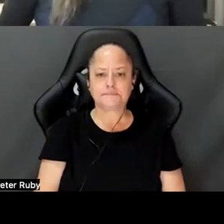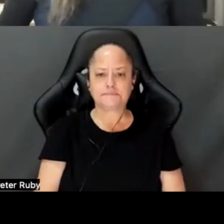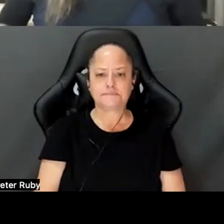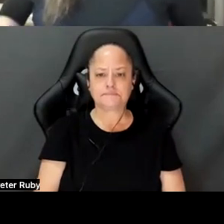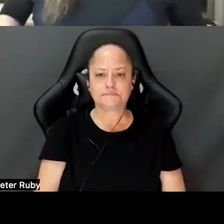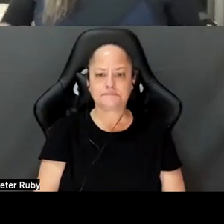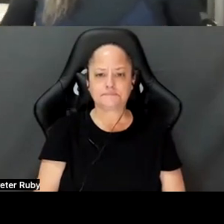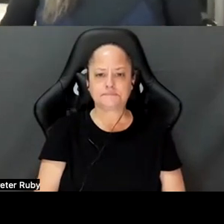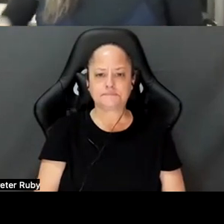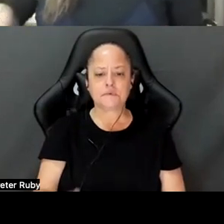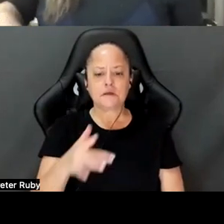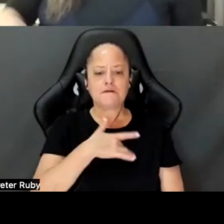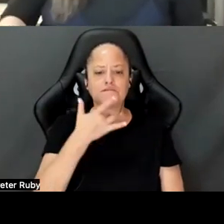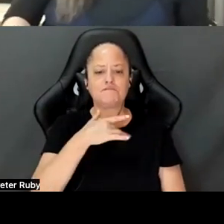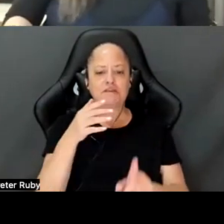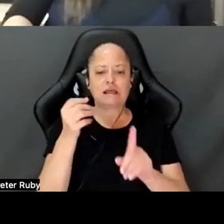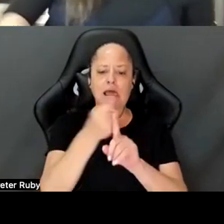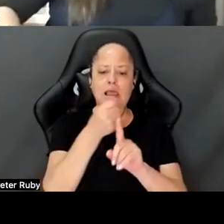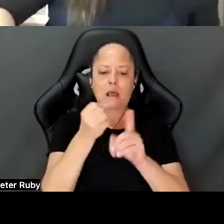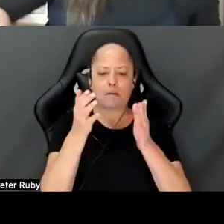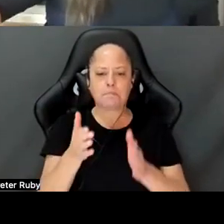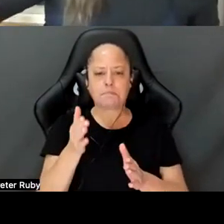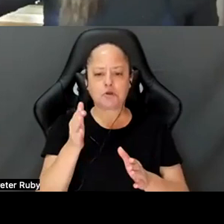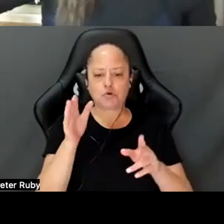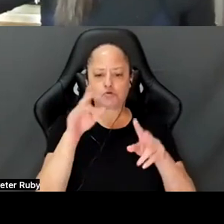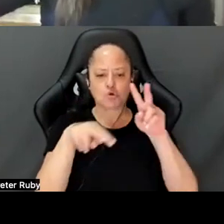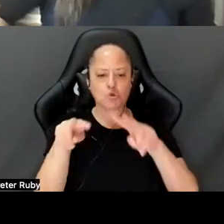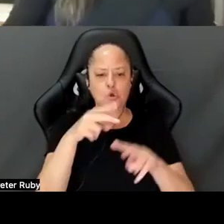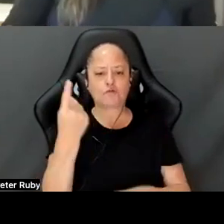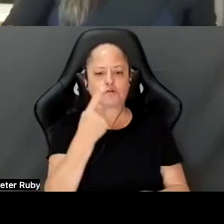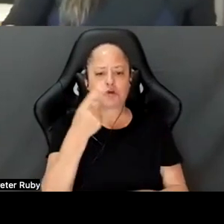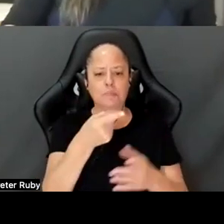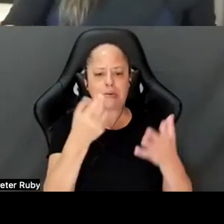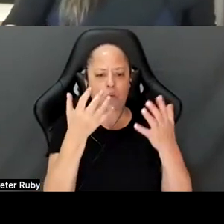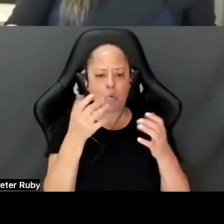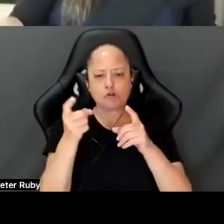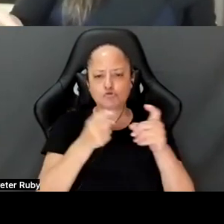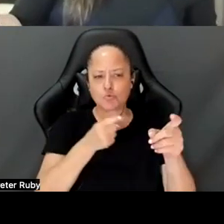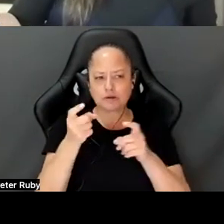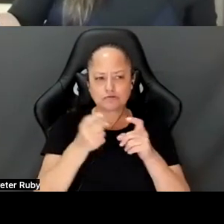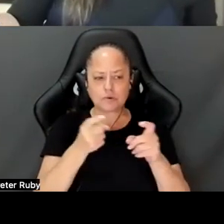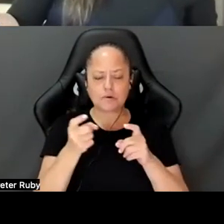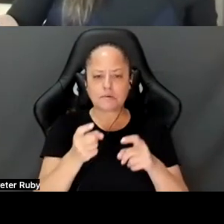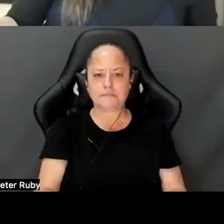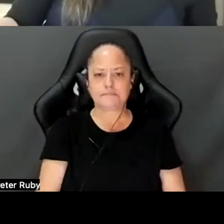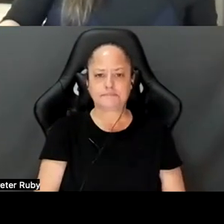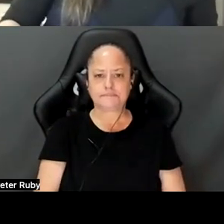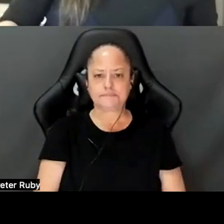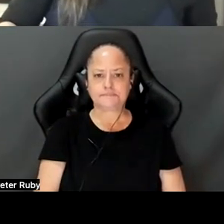They like, I feel like abusers look for someone who they want to control. And